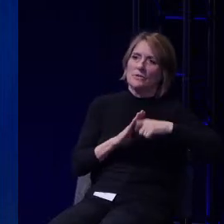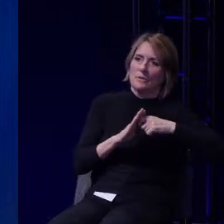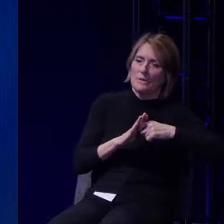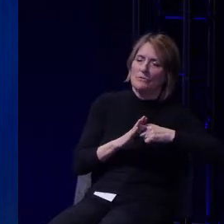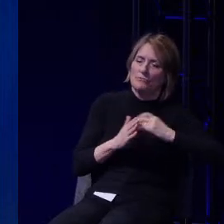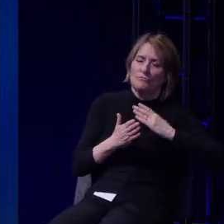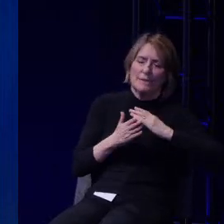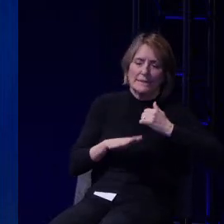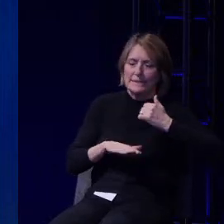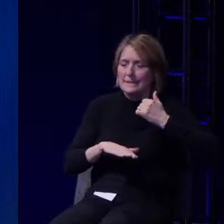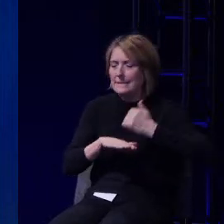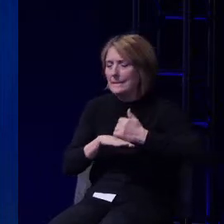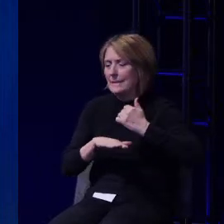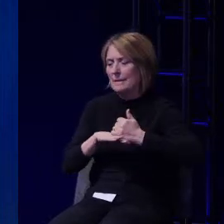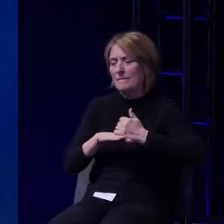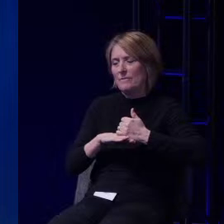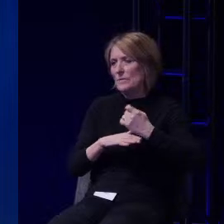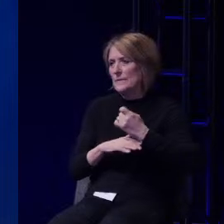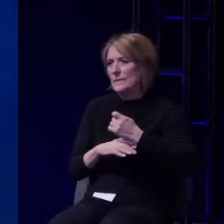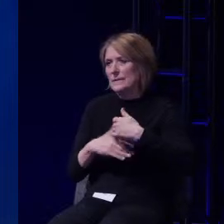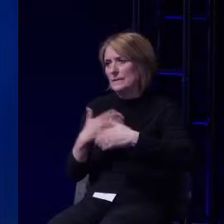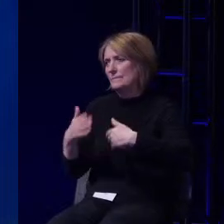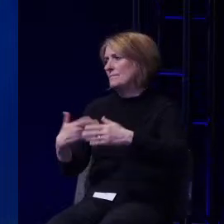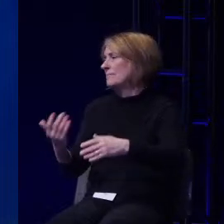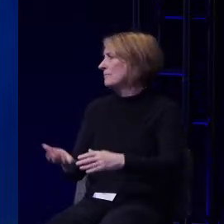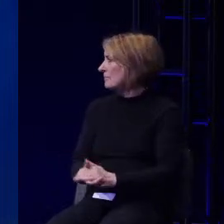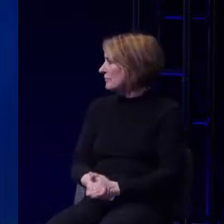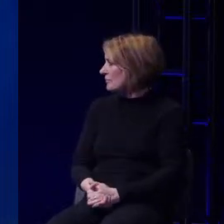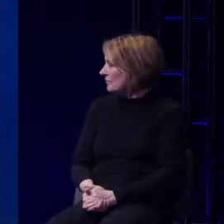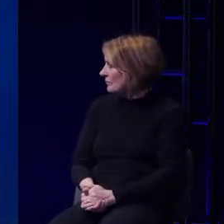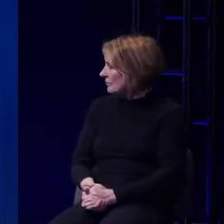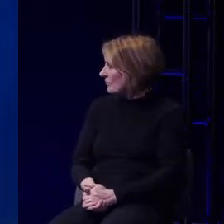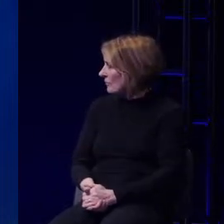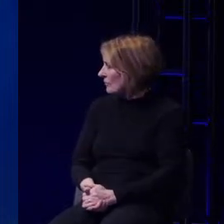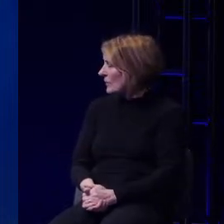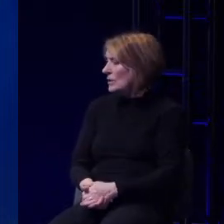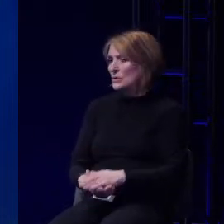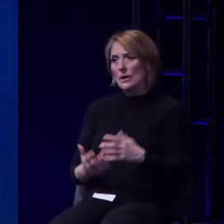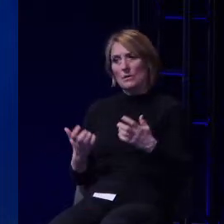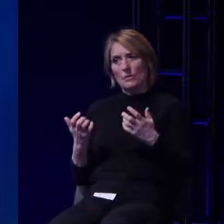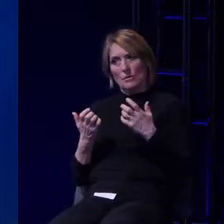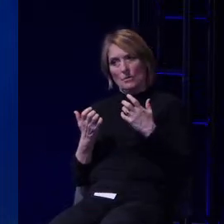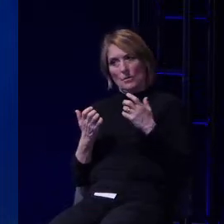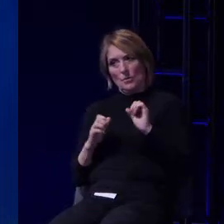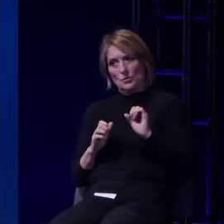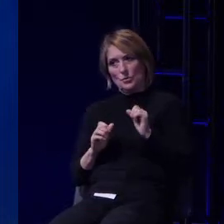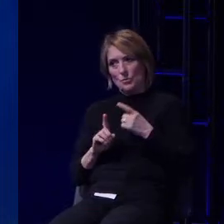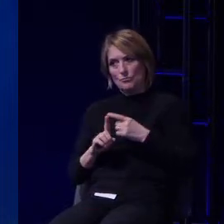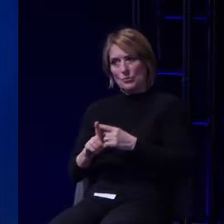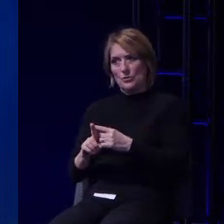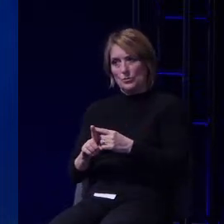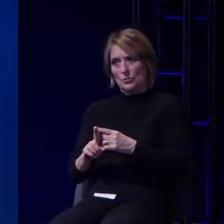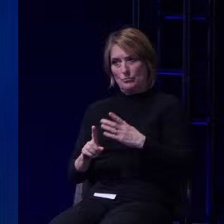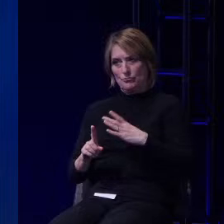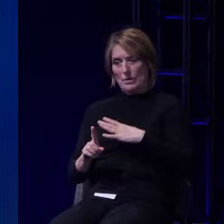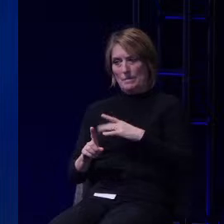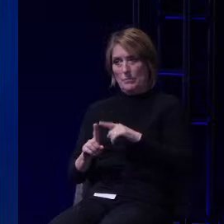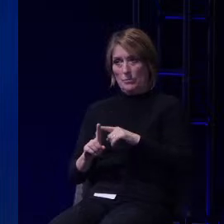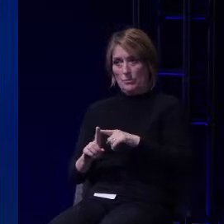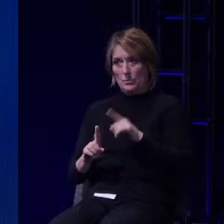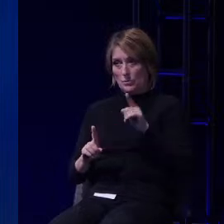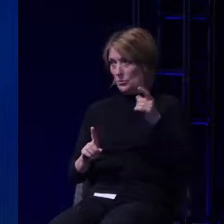sets you up to do that very successfully. And so do you think you approach prep with that at the back of your